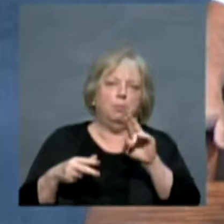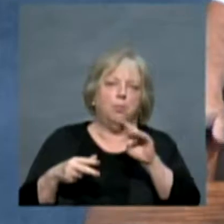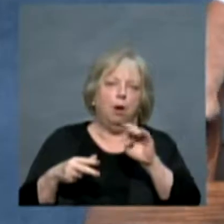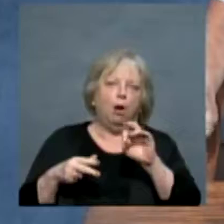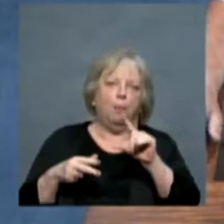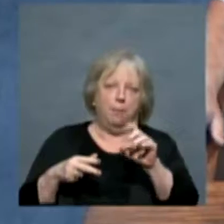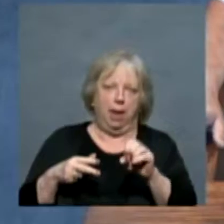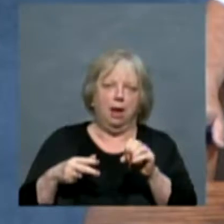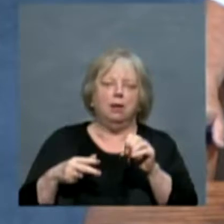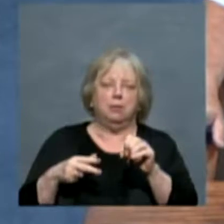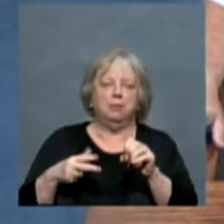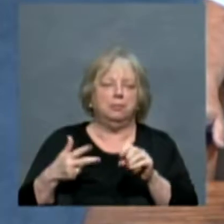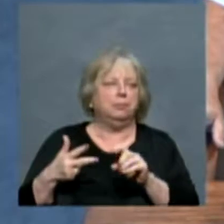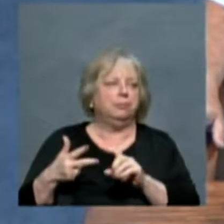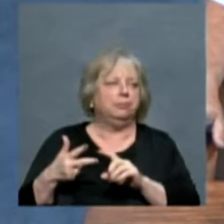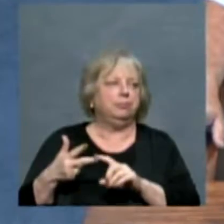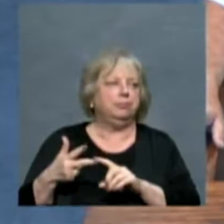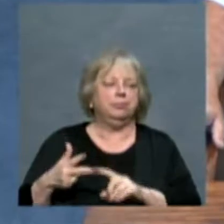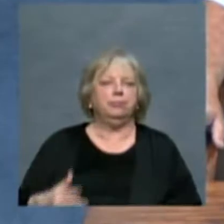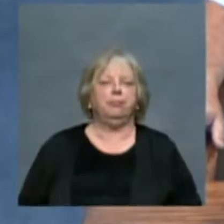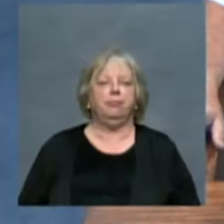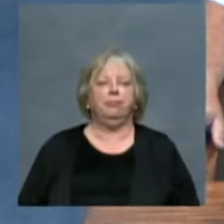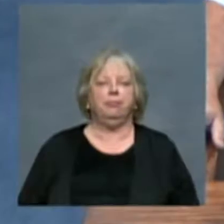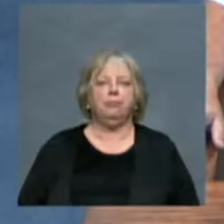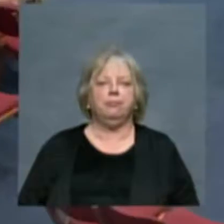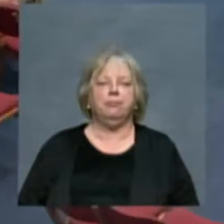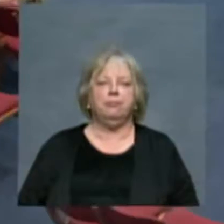of a traffic issue going back and forth.